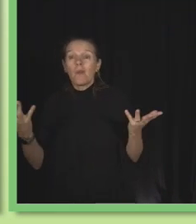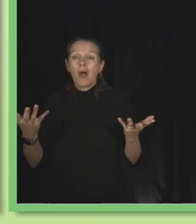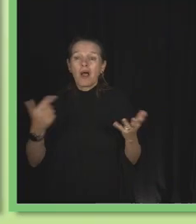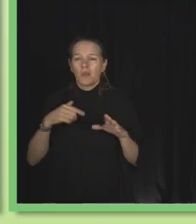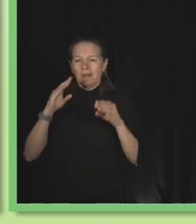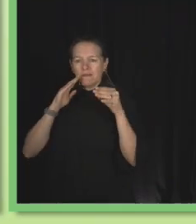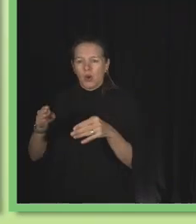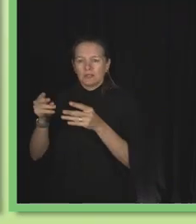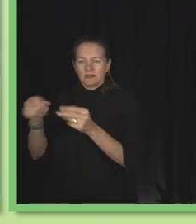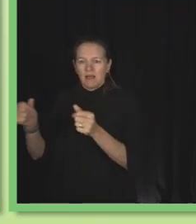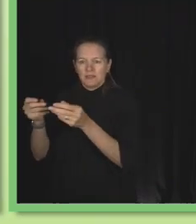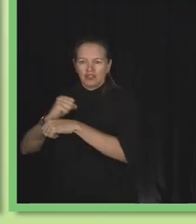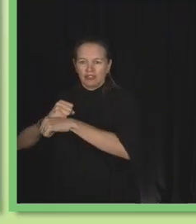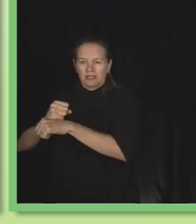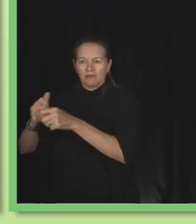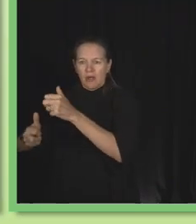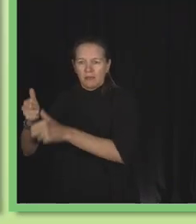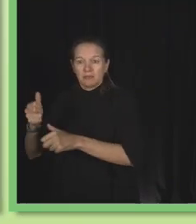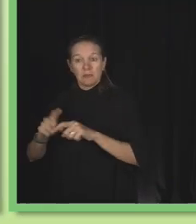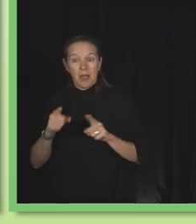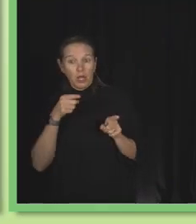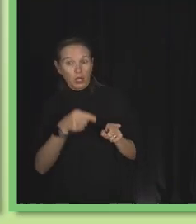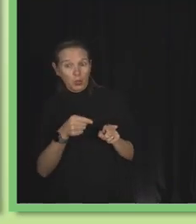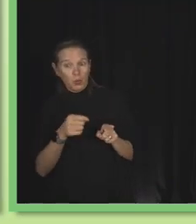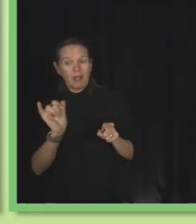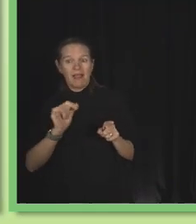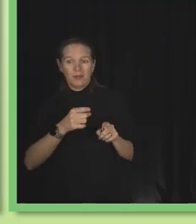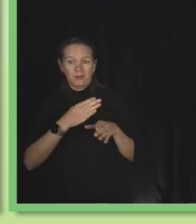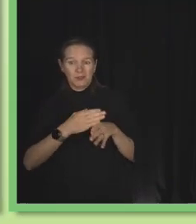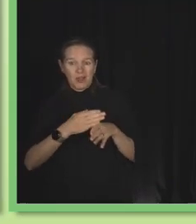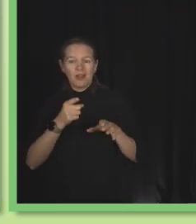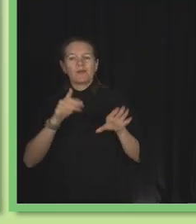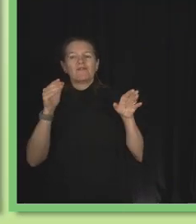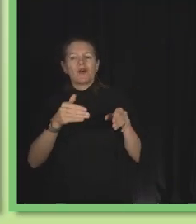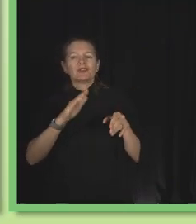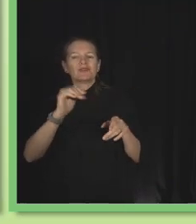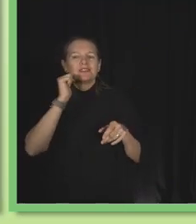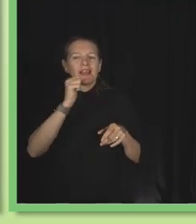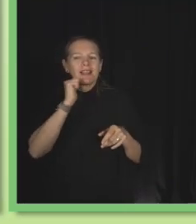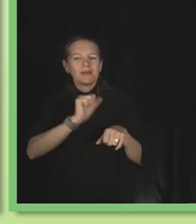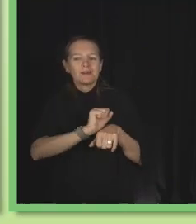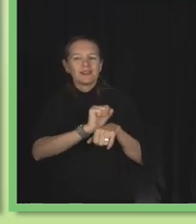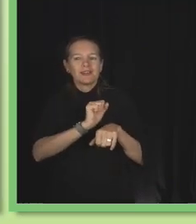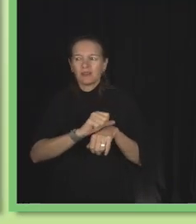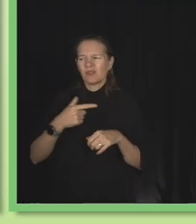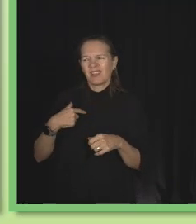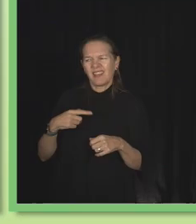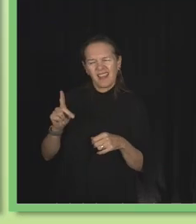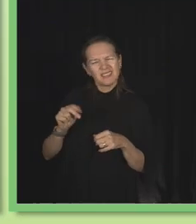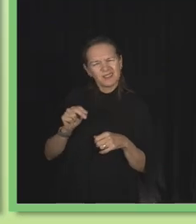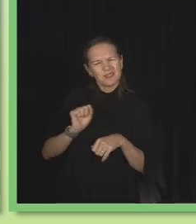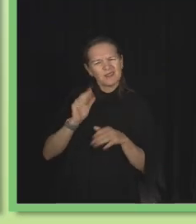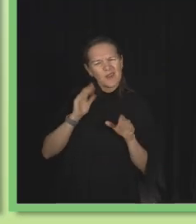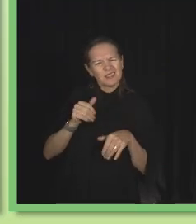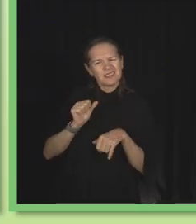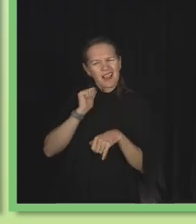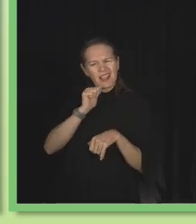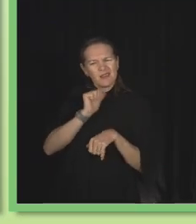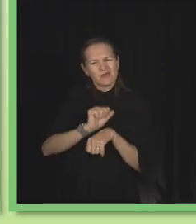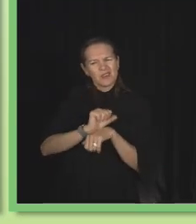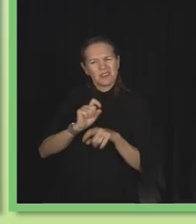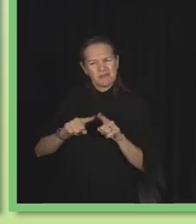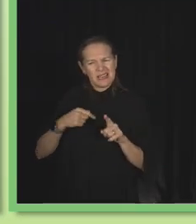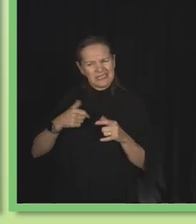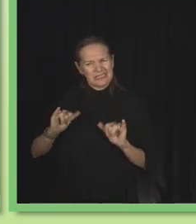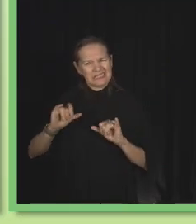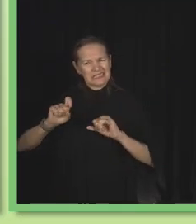solving security problems, while you, as you should, are focused on your daily work. Well, I do, but I also need to run secure